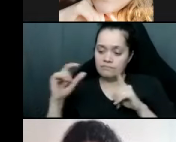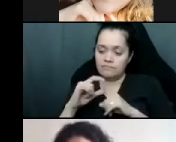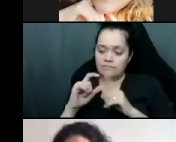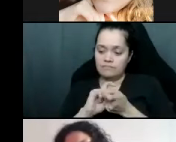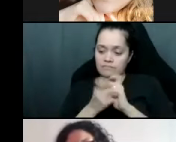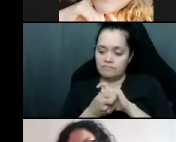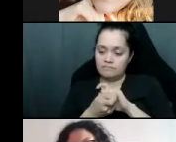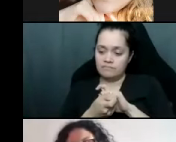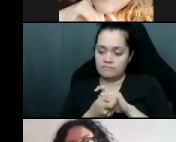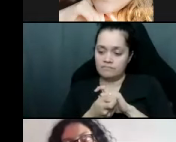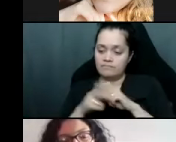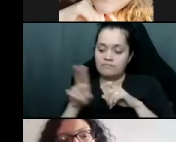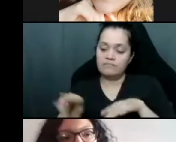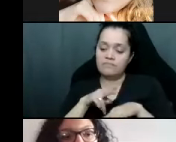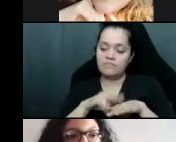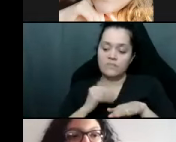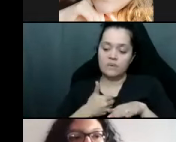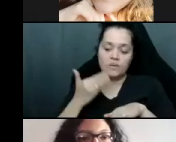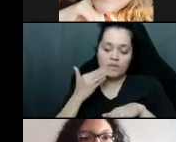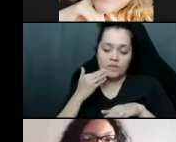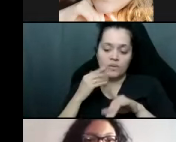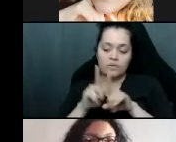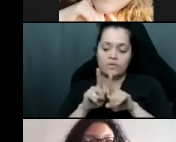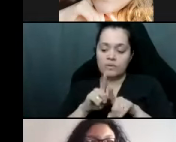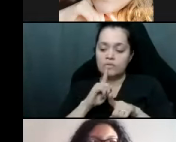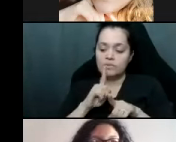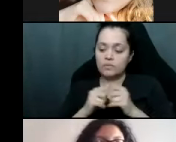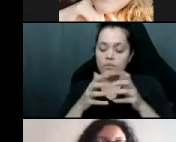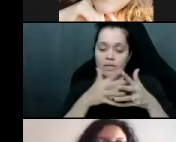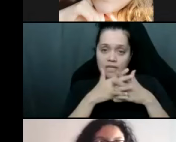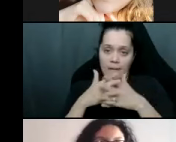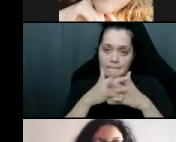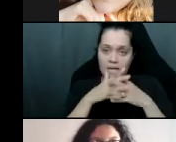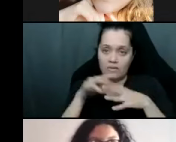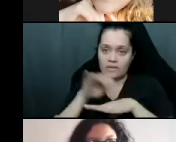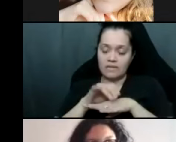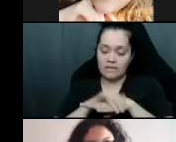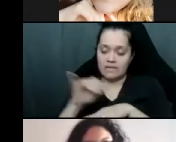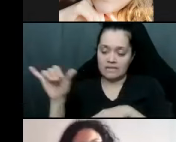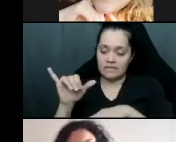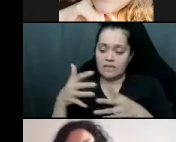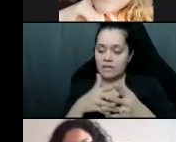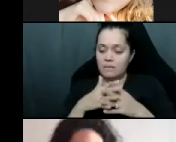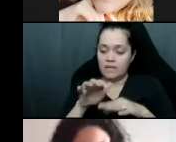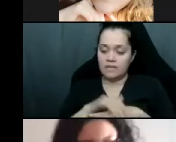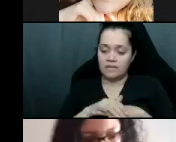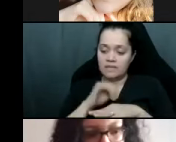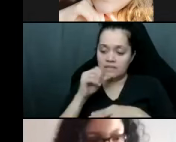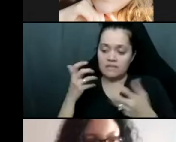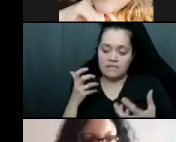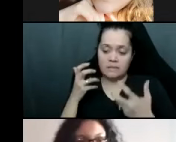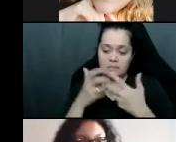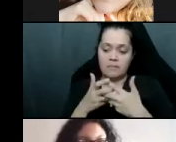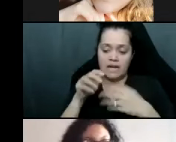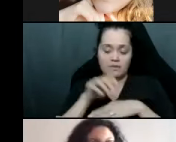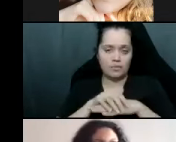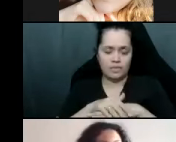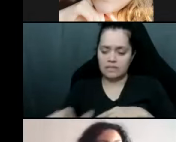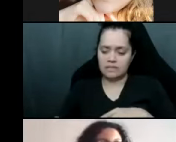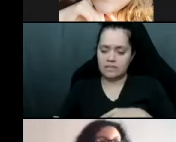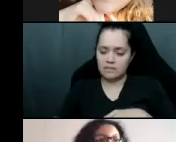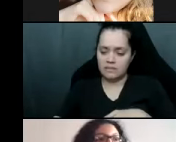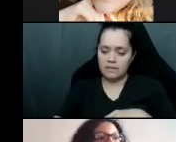changed. Of course, we know that is also true with American English. American English does not match British English, though